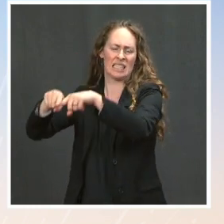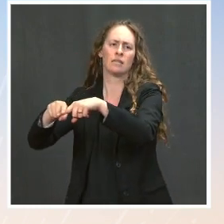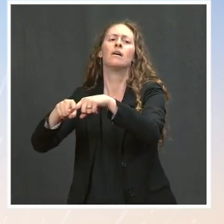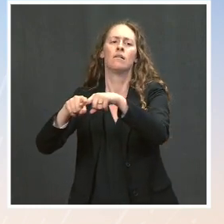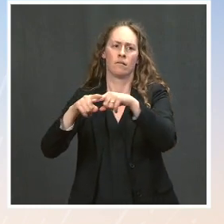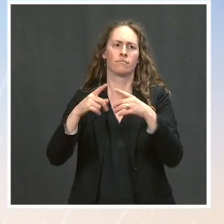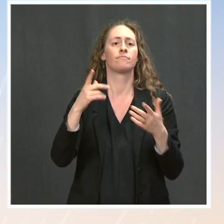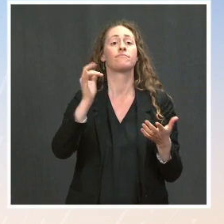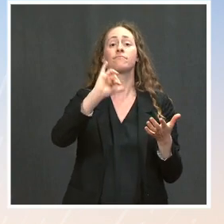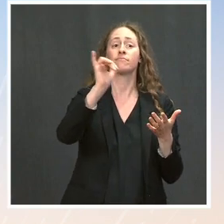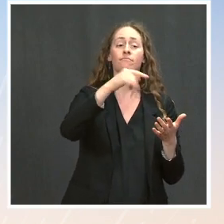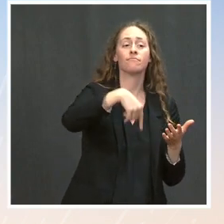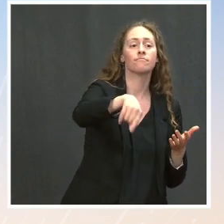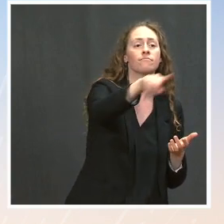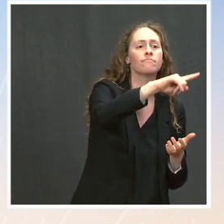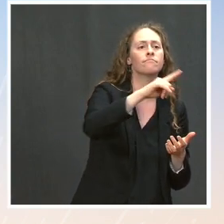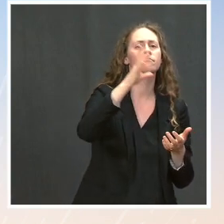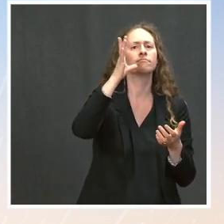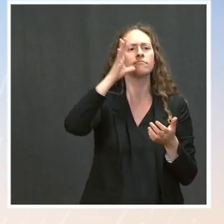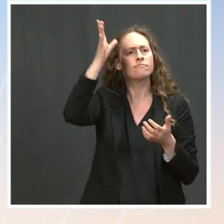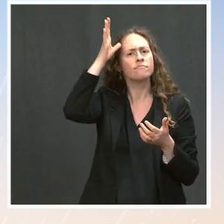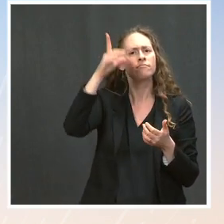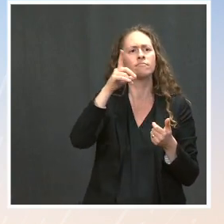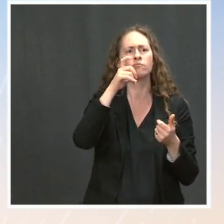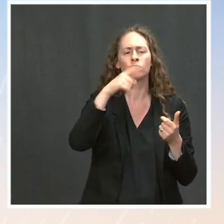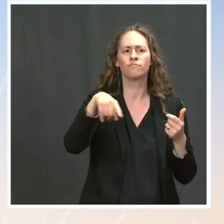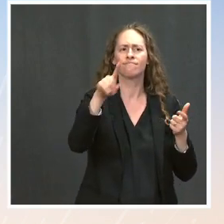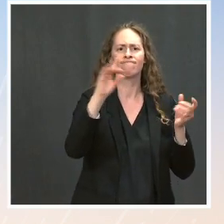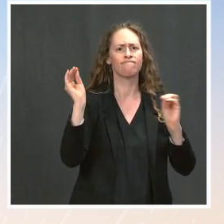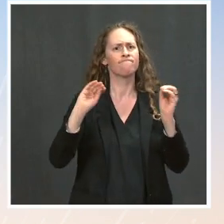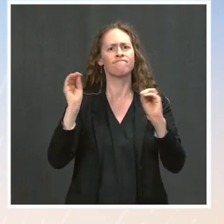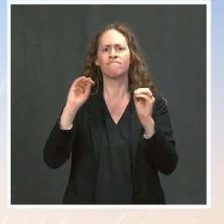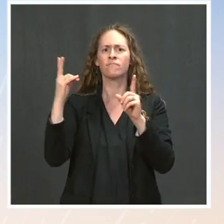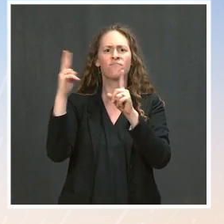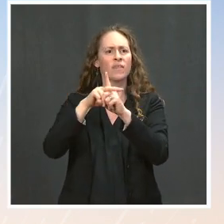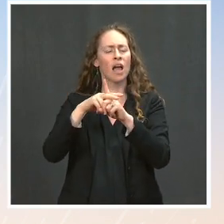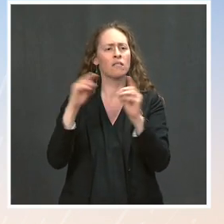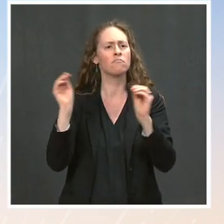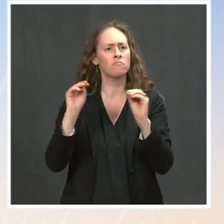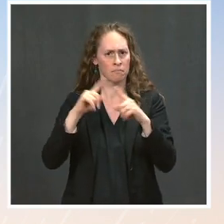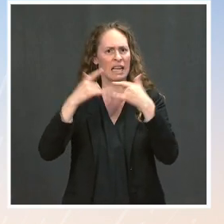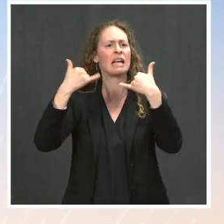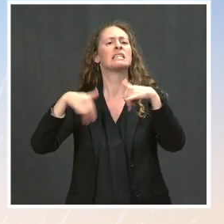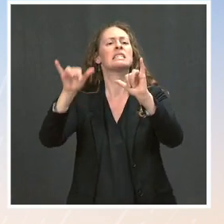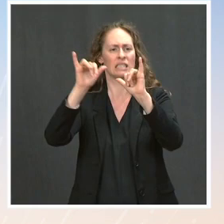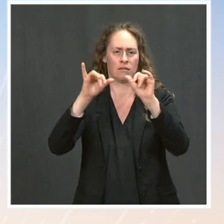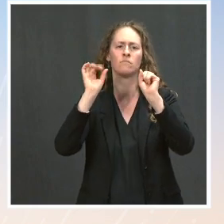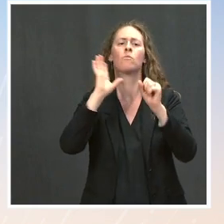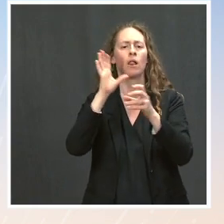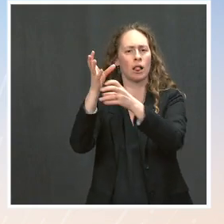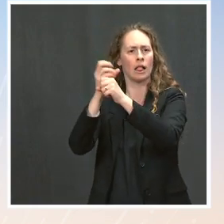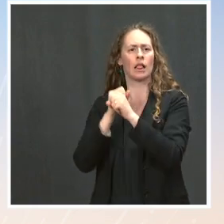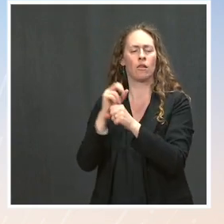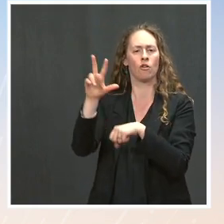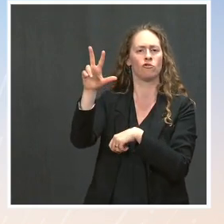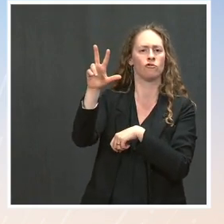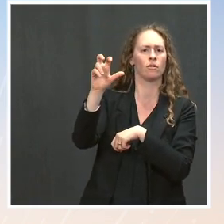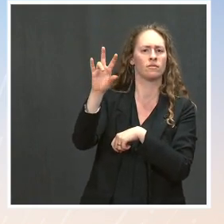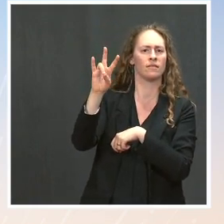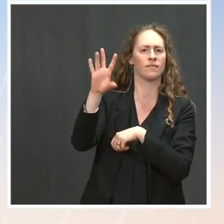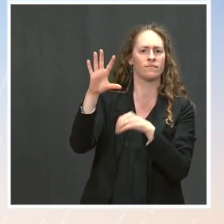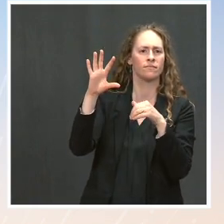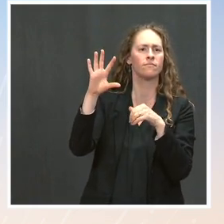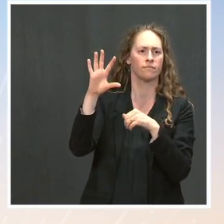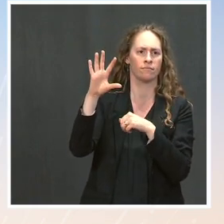receive the cards in the mail from their state agencies. Each child will receive a $375 credit loaded onto an EBT